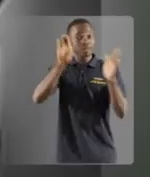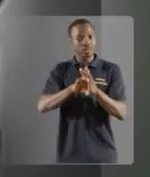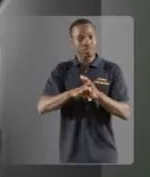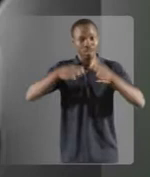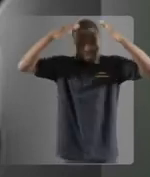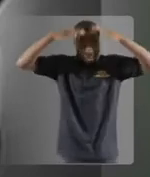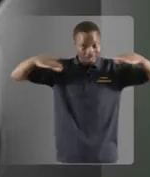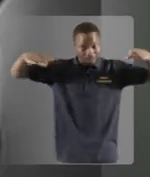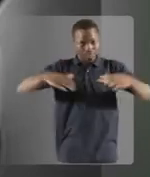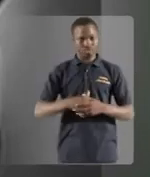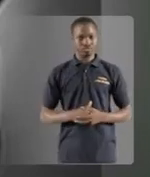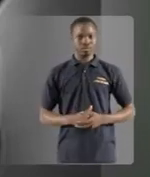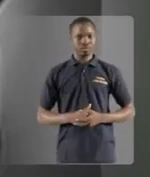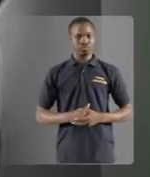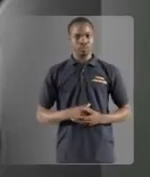hat. So these